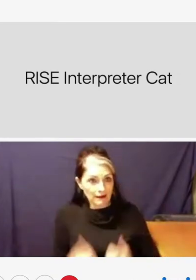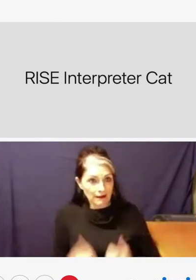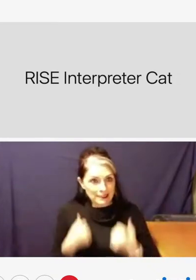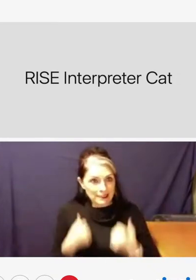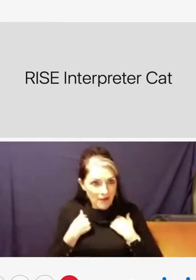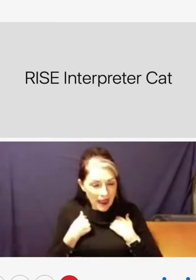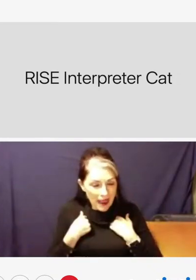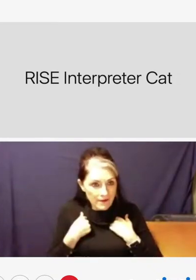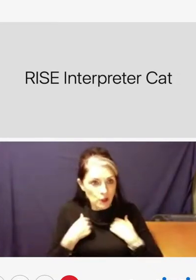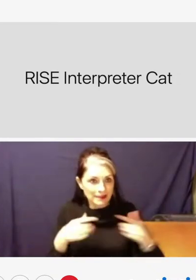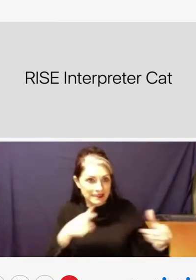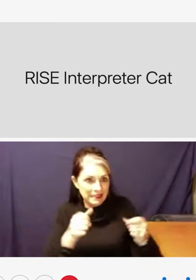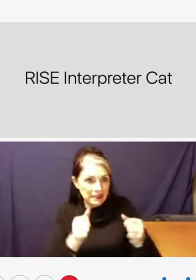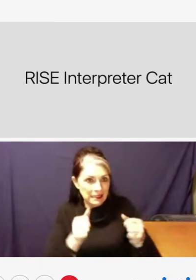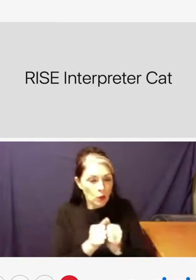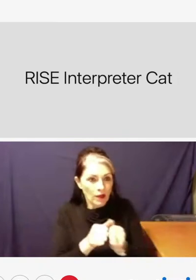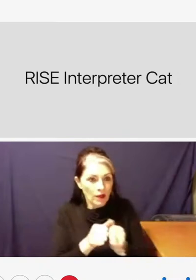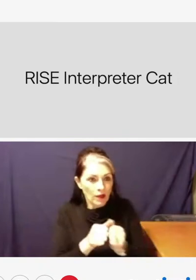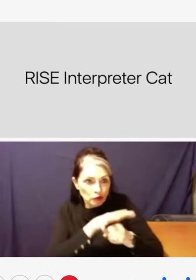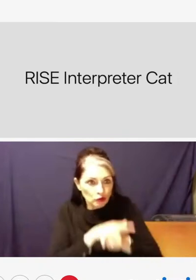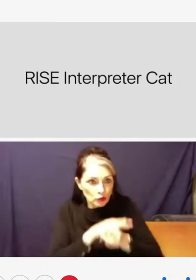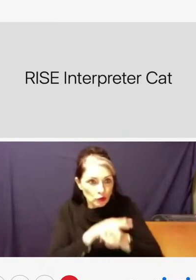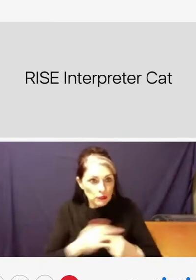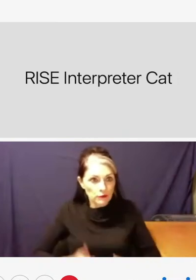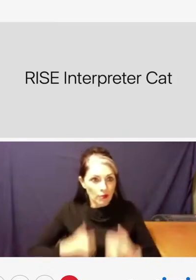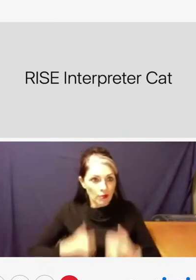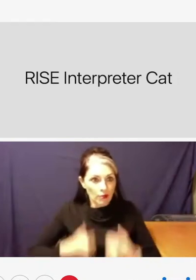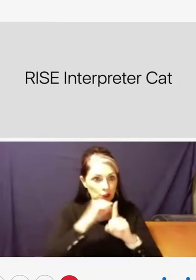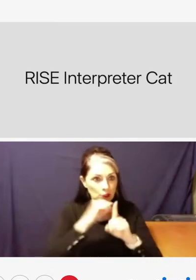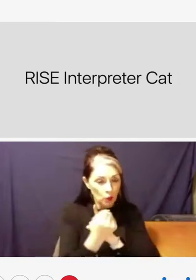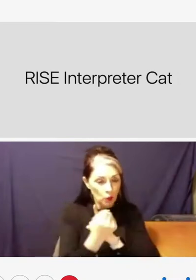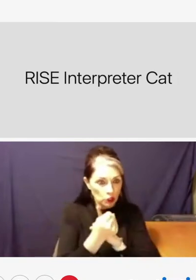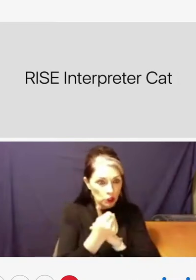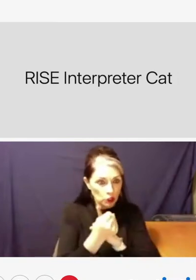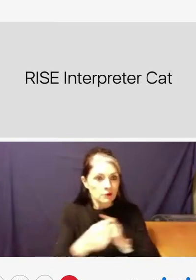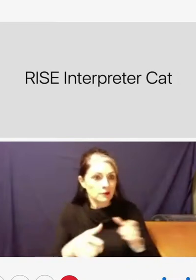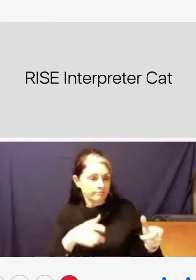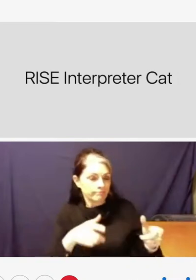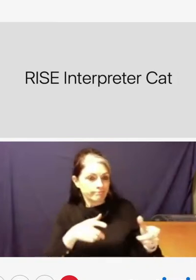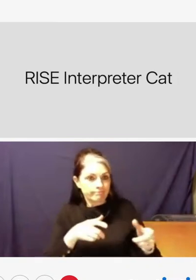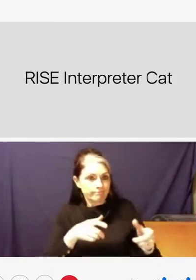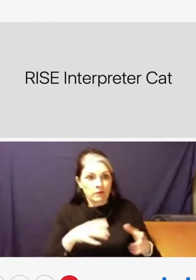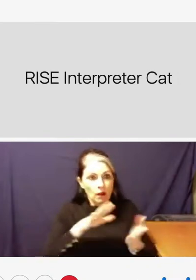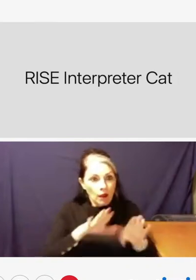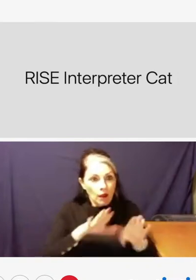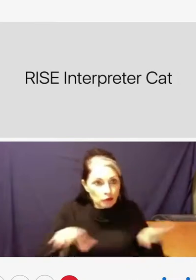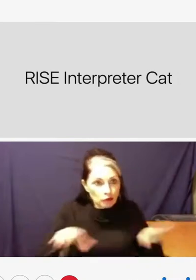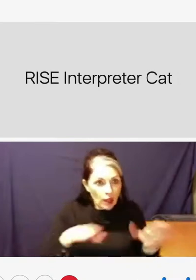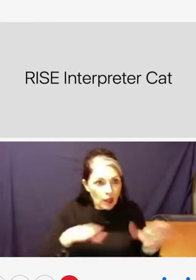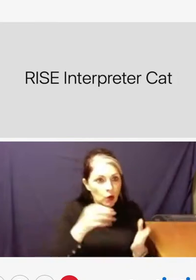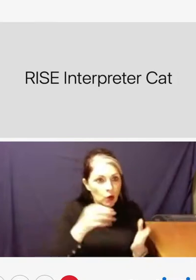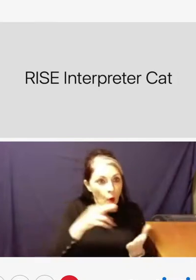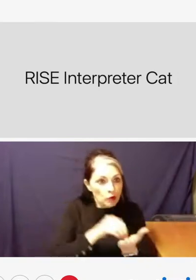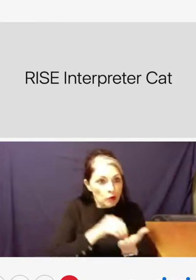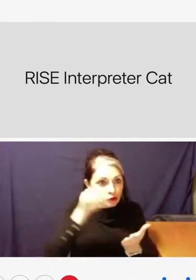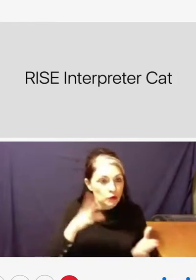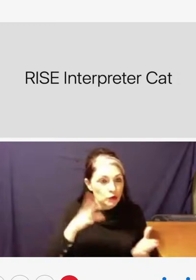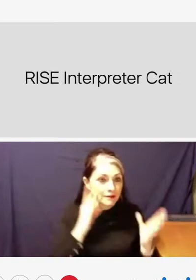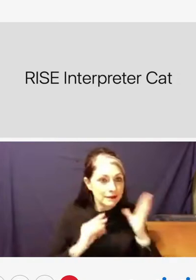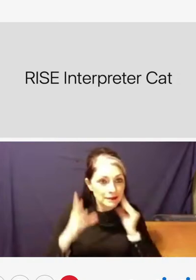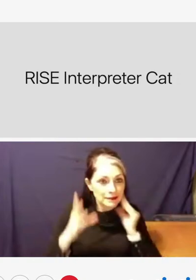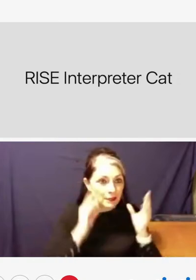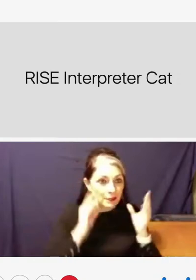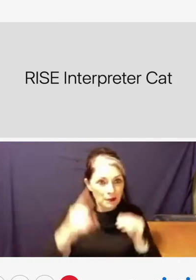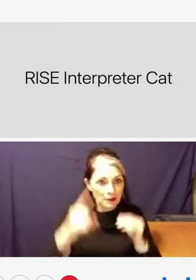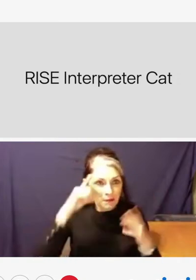with stressful life circumstances and situations when a child or a student in our school district is experiencing mental health symptoms of anxiety